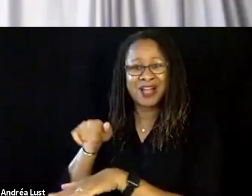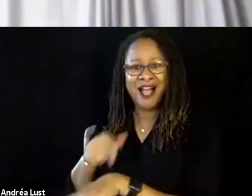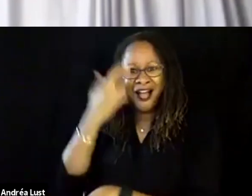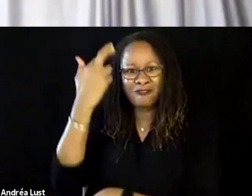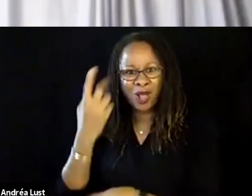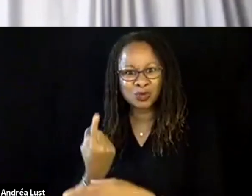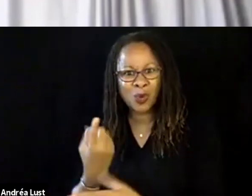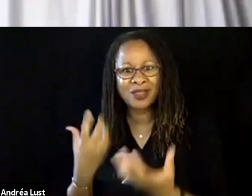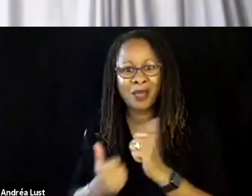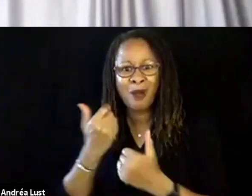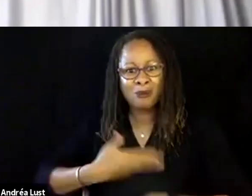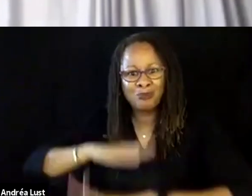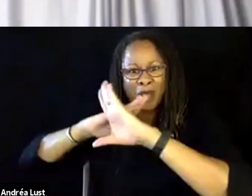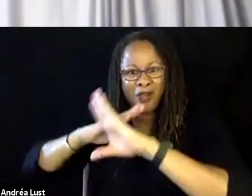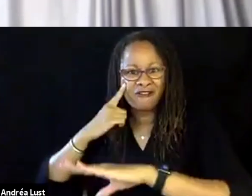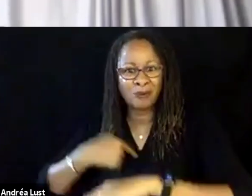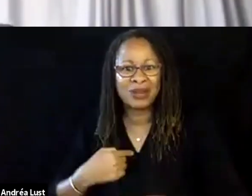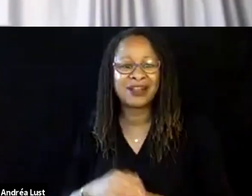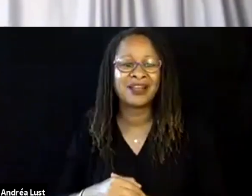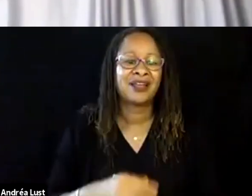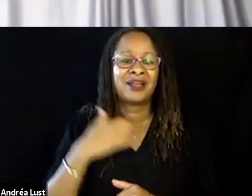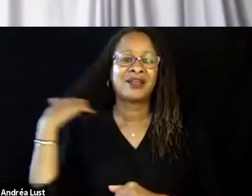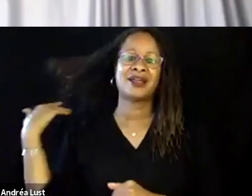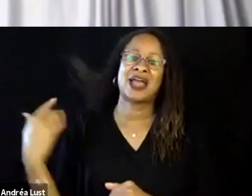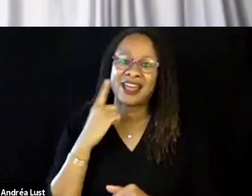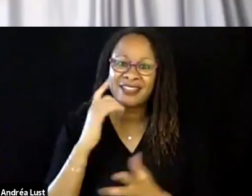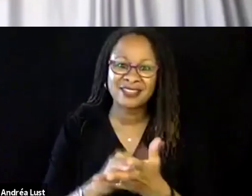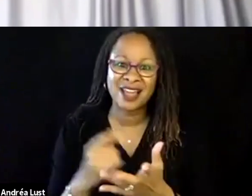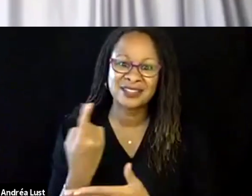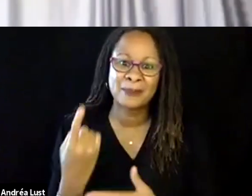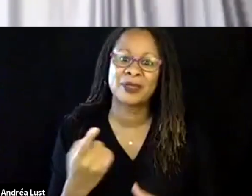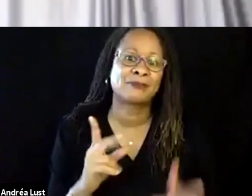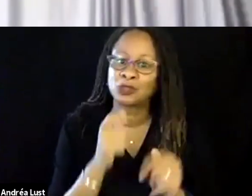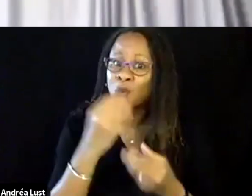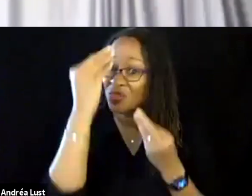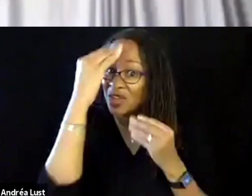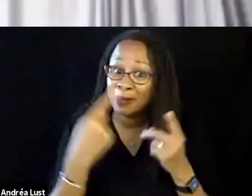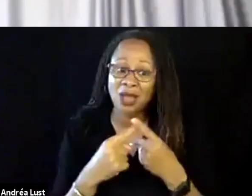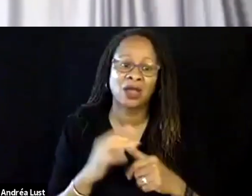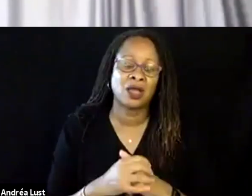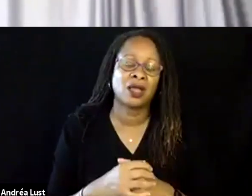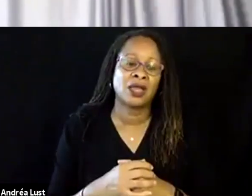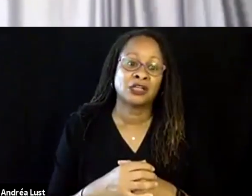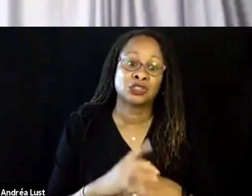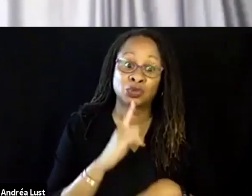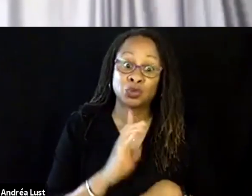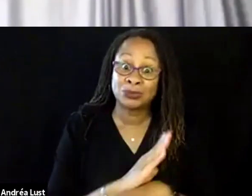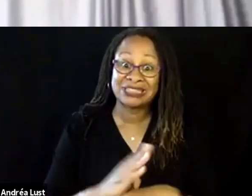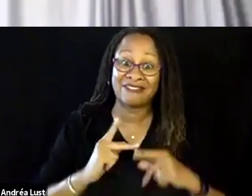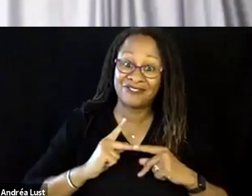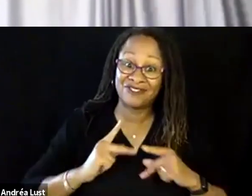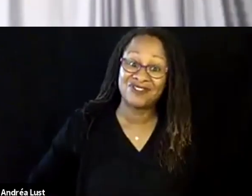of the major barriers were for me, and I think that this is something that people don't think about, is that there's actual physical